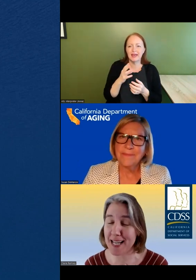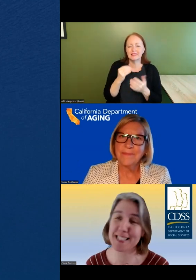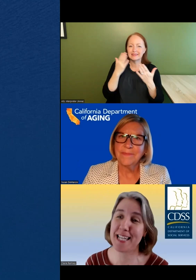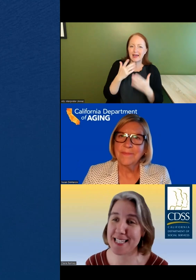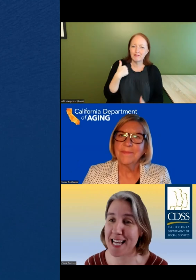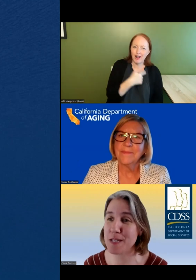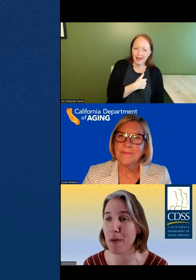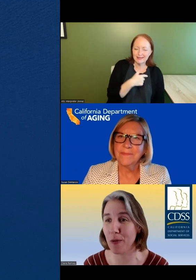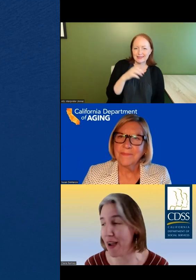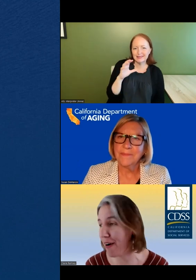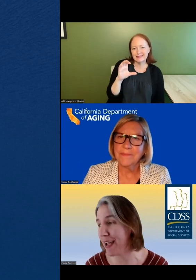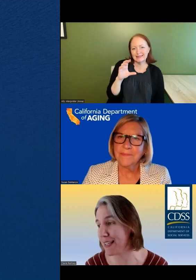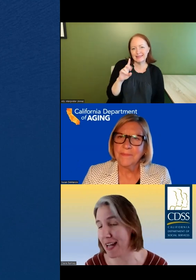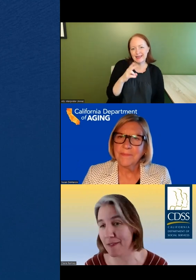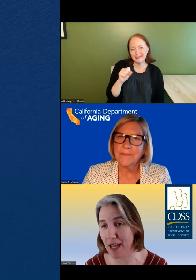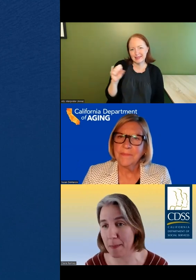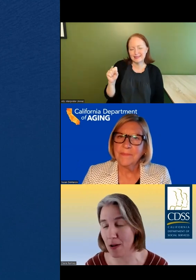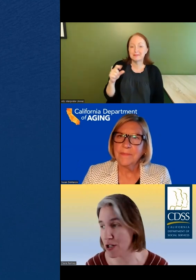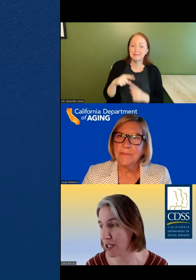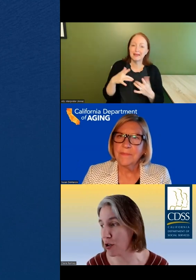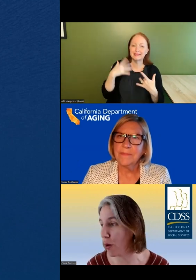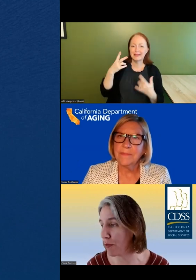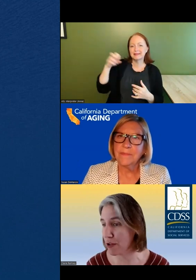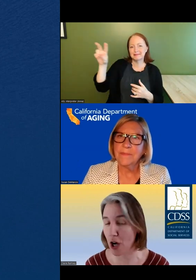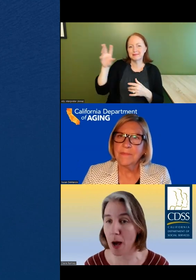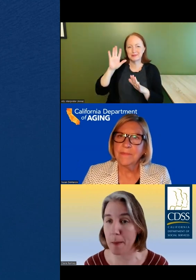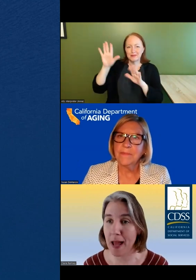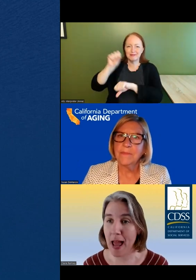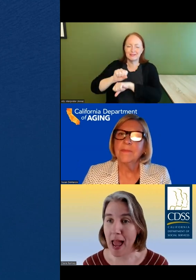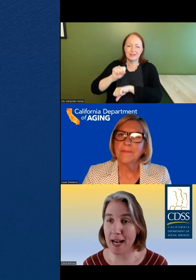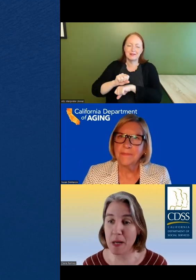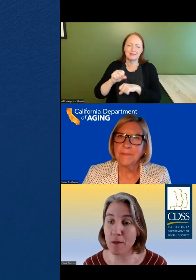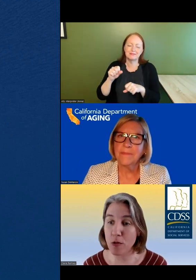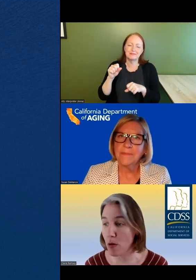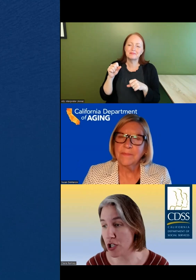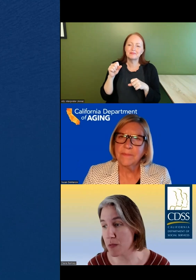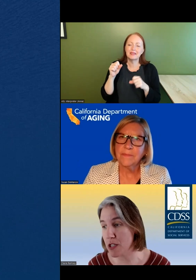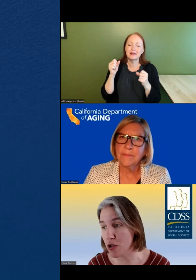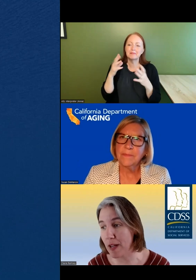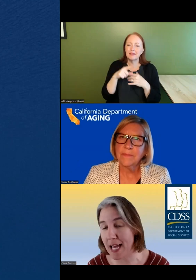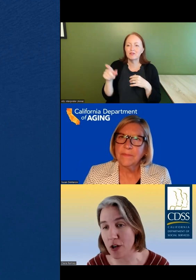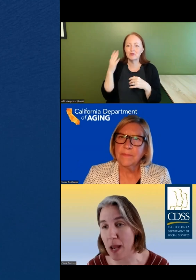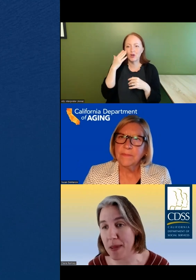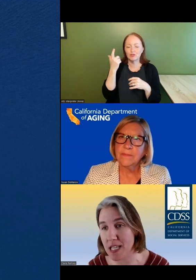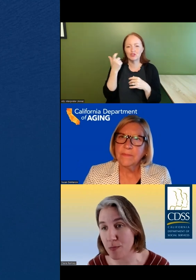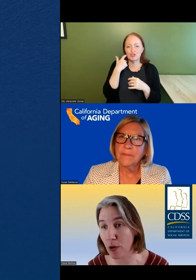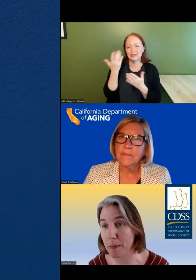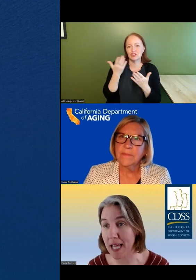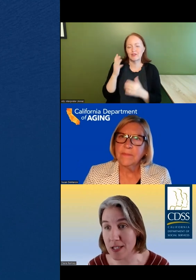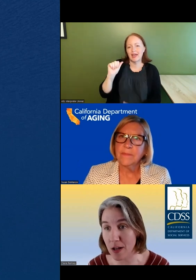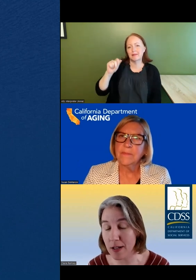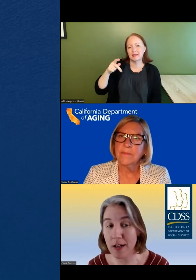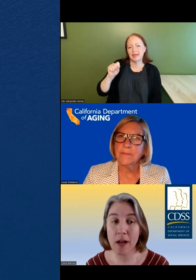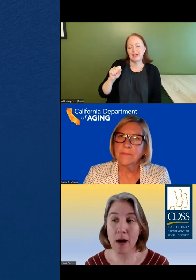us at CDSS, but we're very excited for Kim and know she's going to do a wonderful job. And as many of you know, she has been serving as our APS